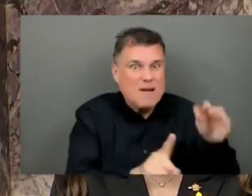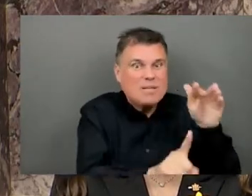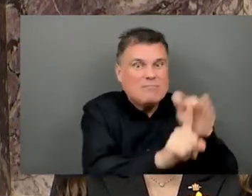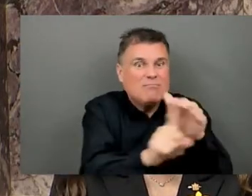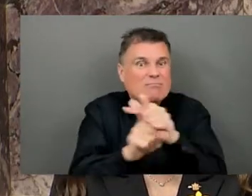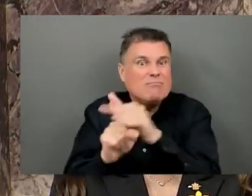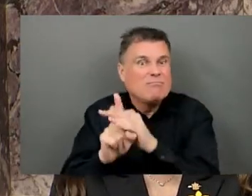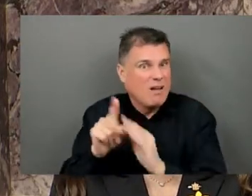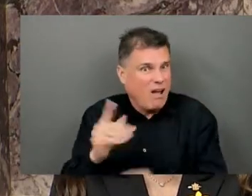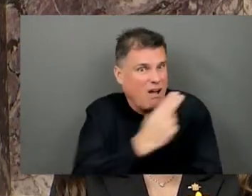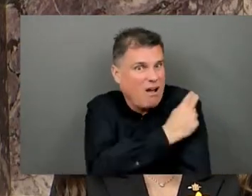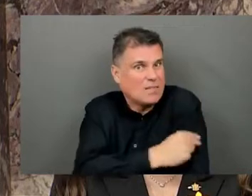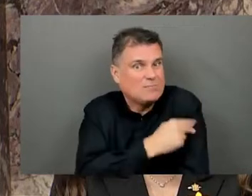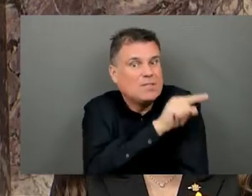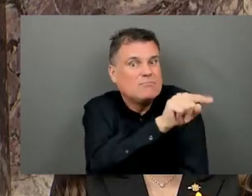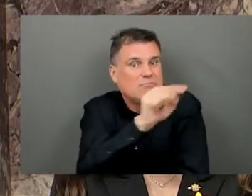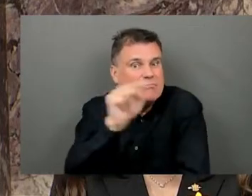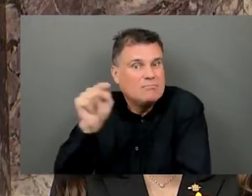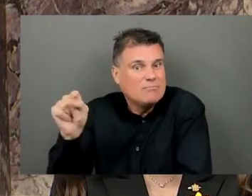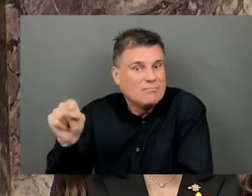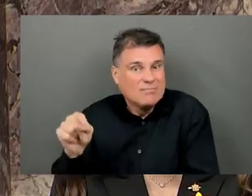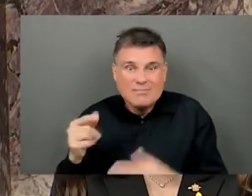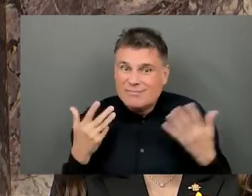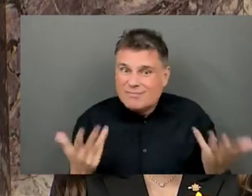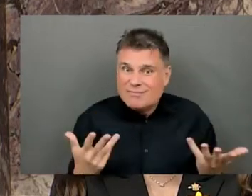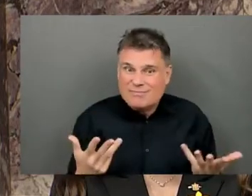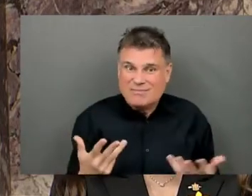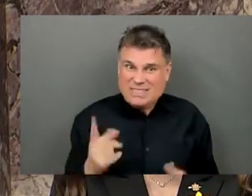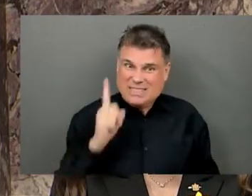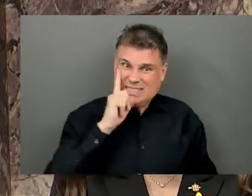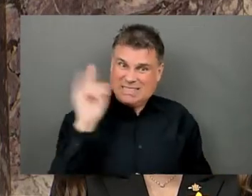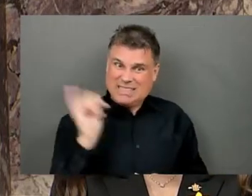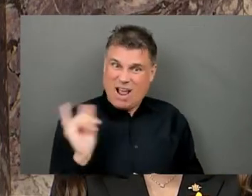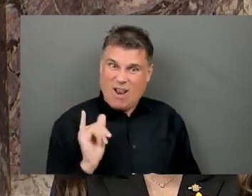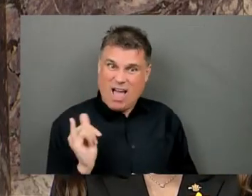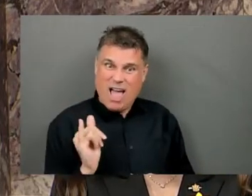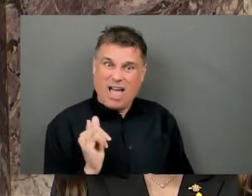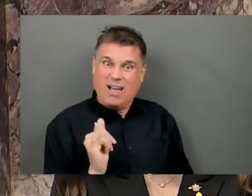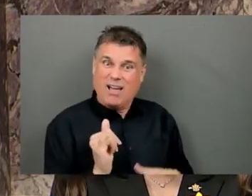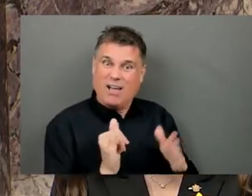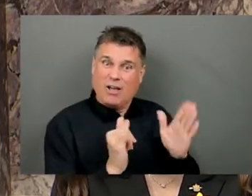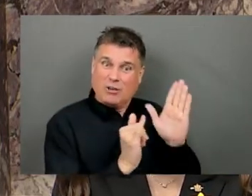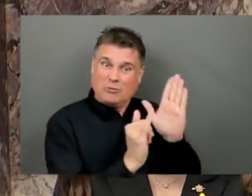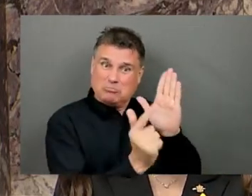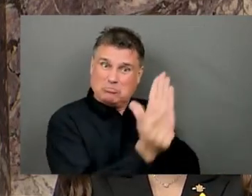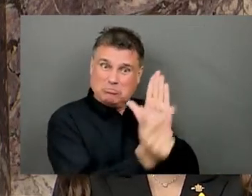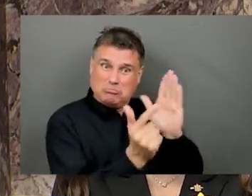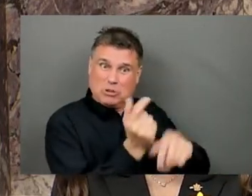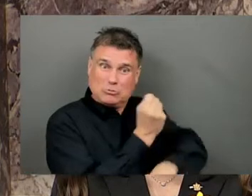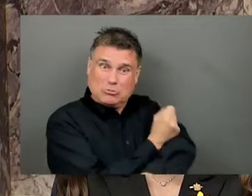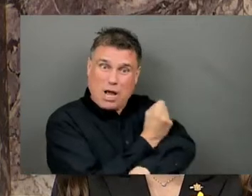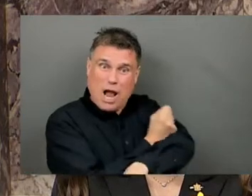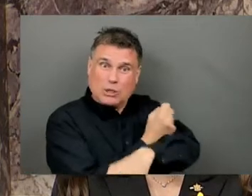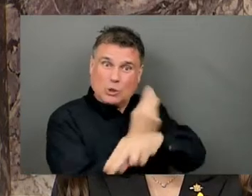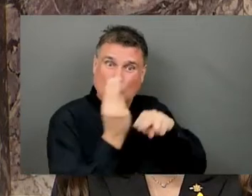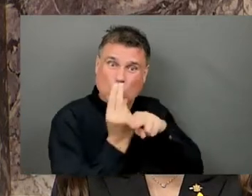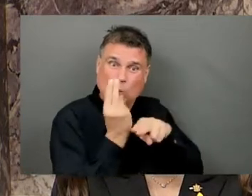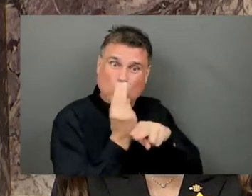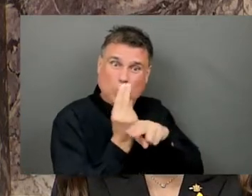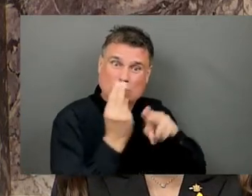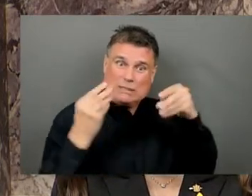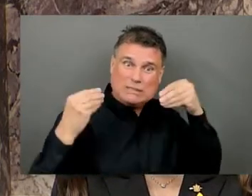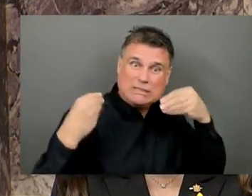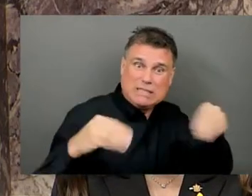lot like illicit drug use and drug trafficking to me and to nurses and to British Columbians. So here's the